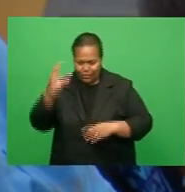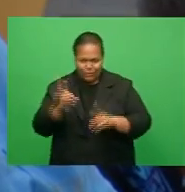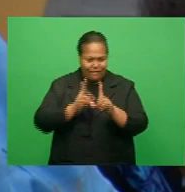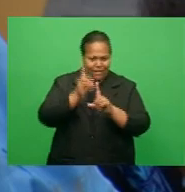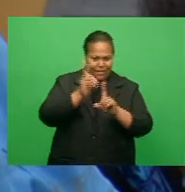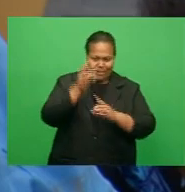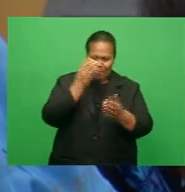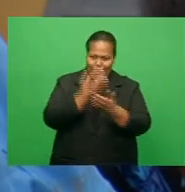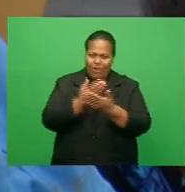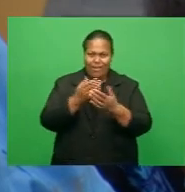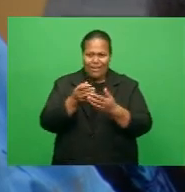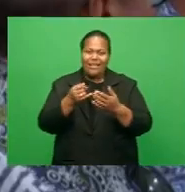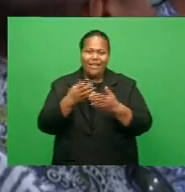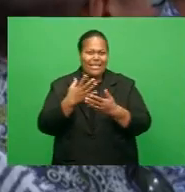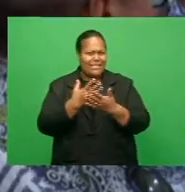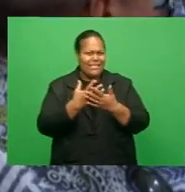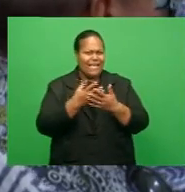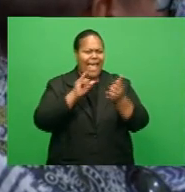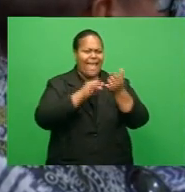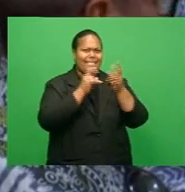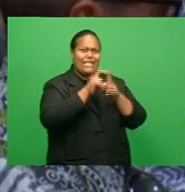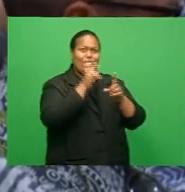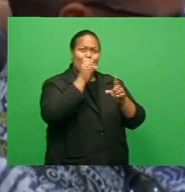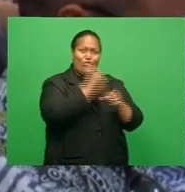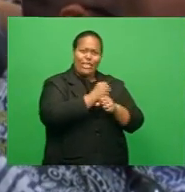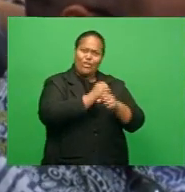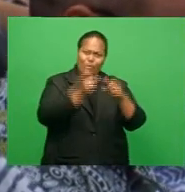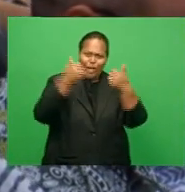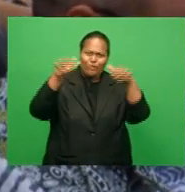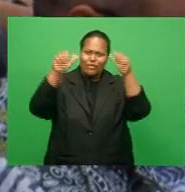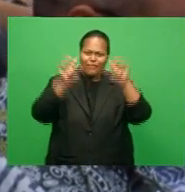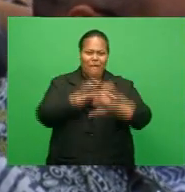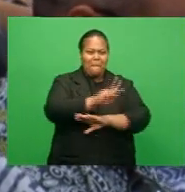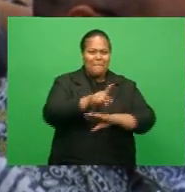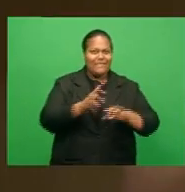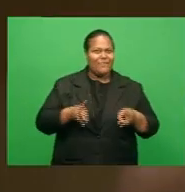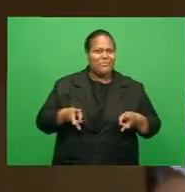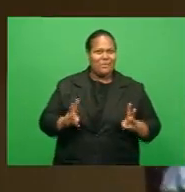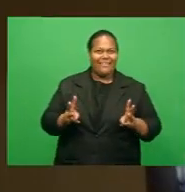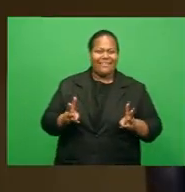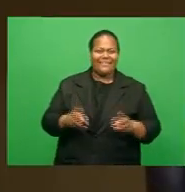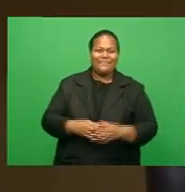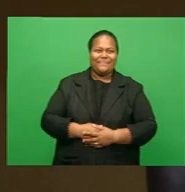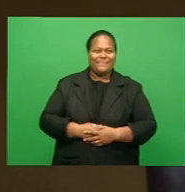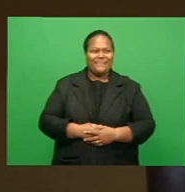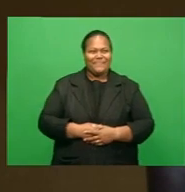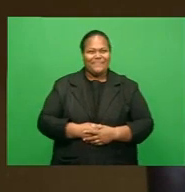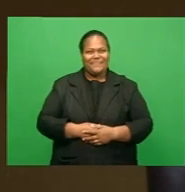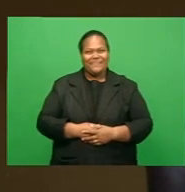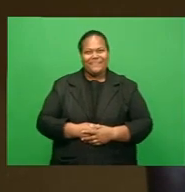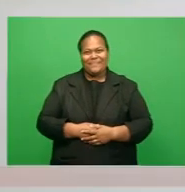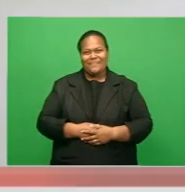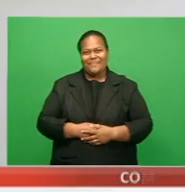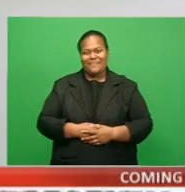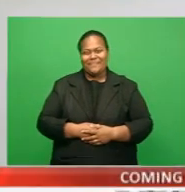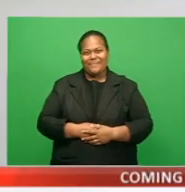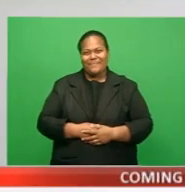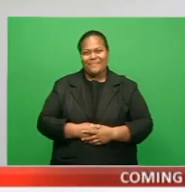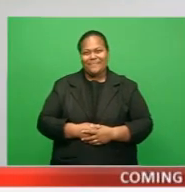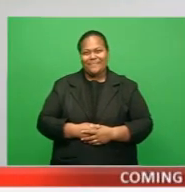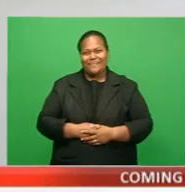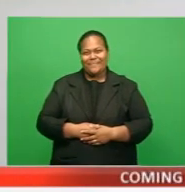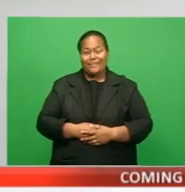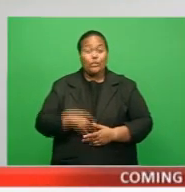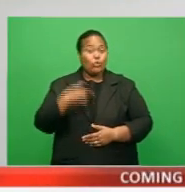on the Sustainable Development Goals in a Pacific context. Sainiani Boila, FBC News.